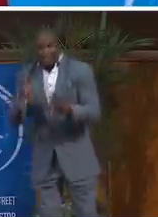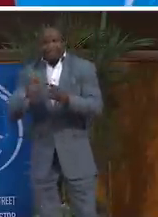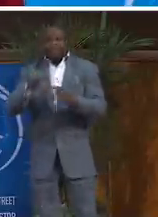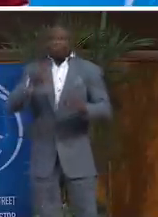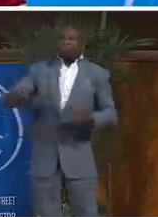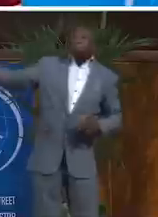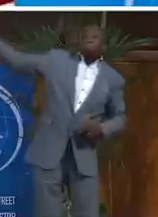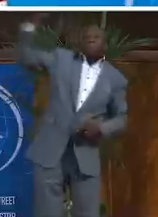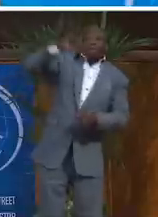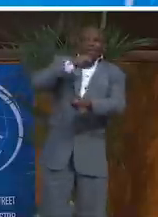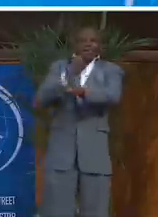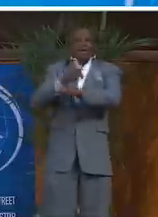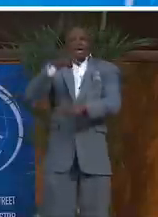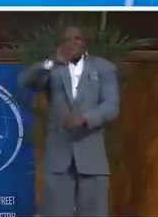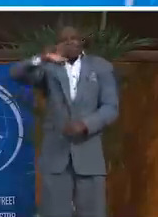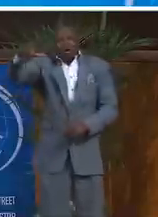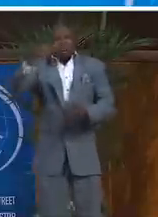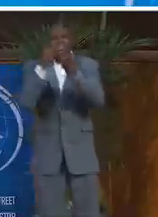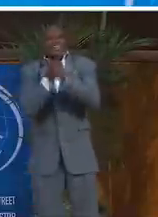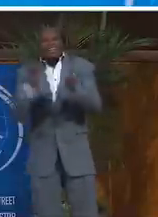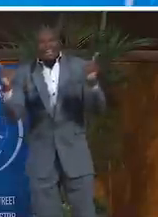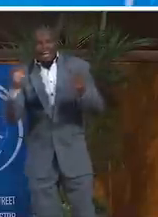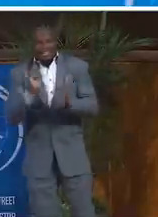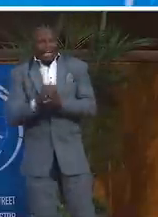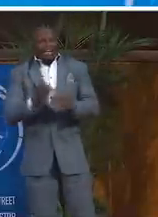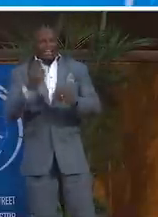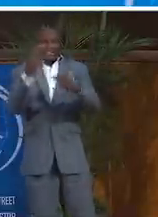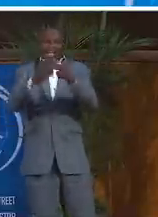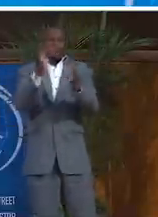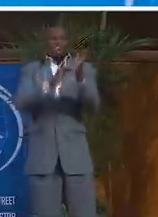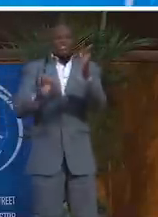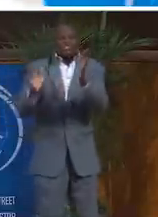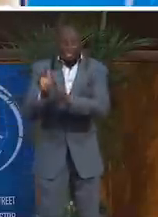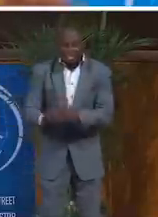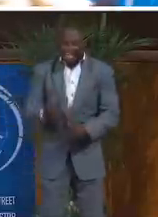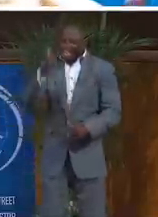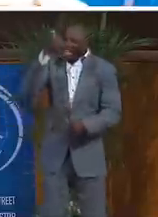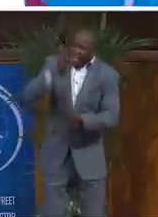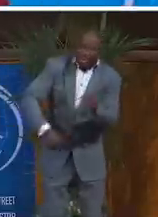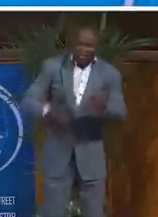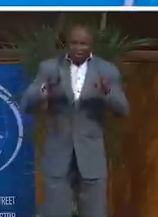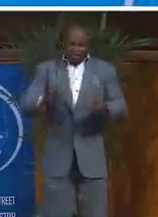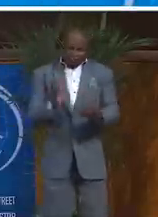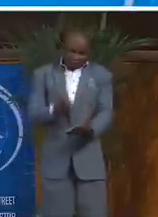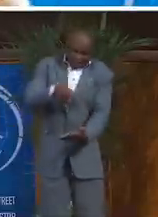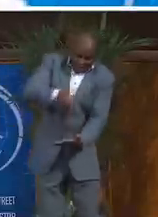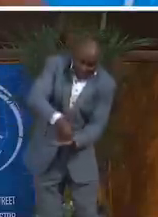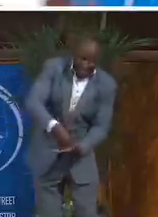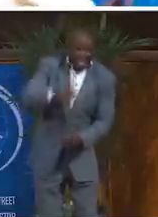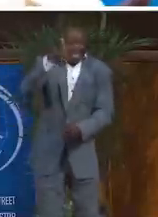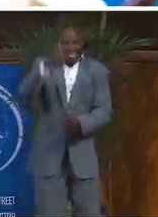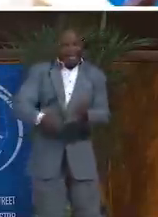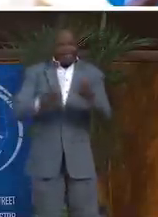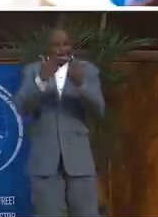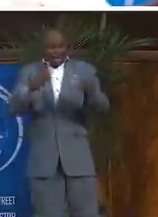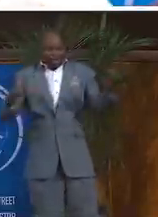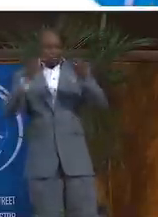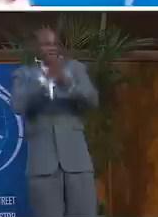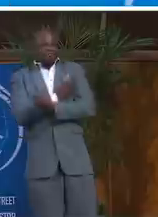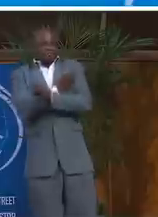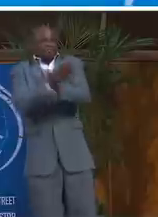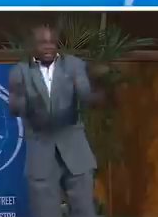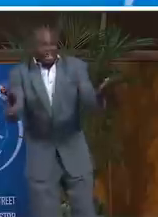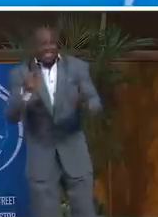divine authority. The Apostle Paul declared that at the name of Jesus, every knee shall bow and every tongue